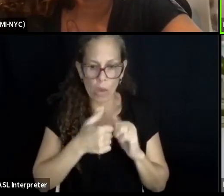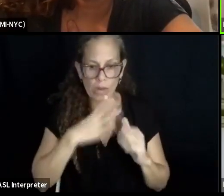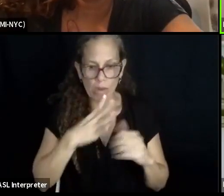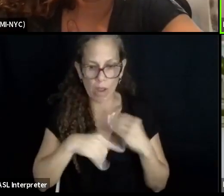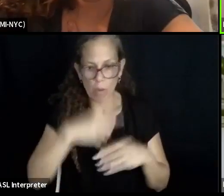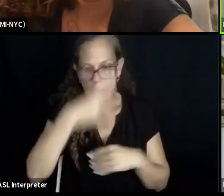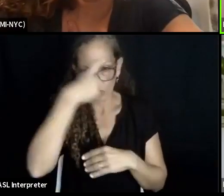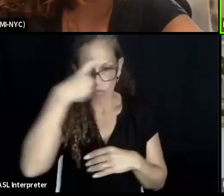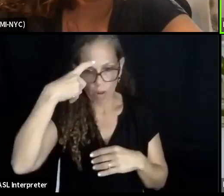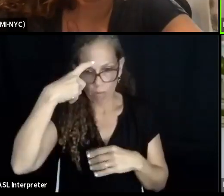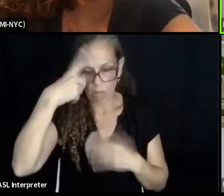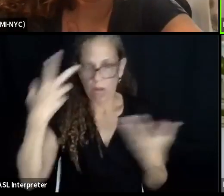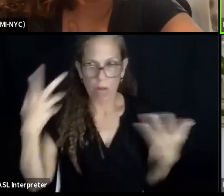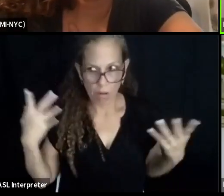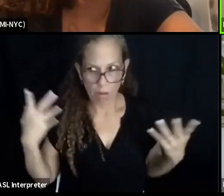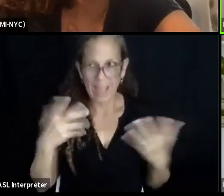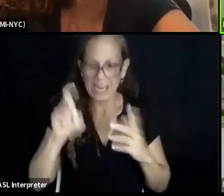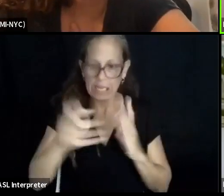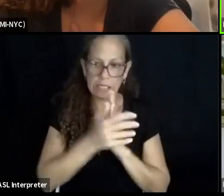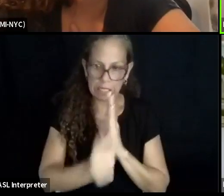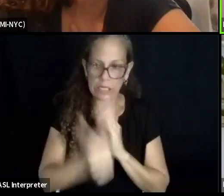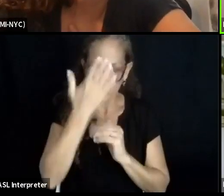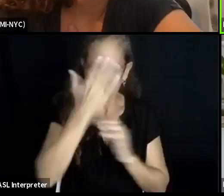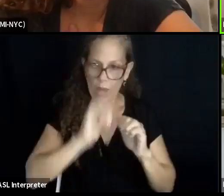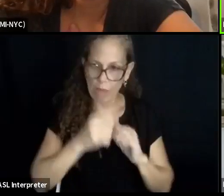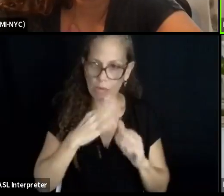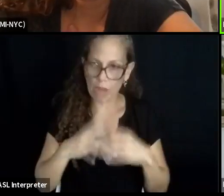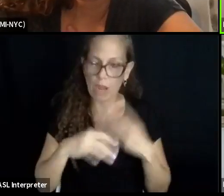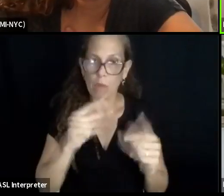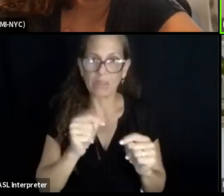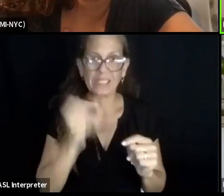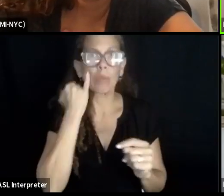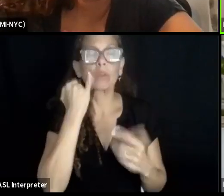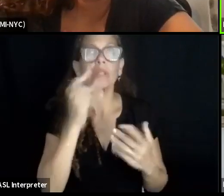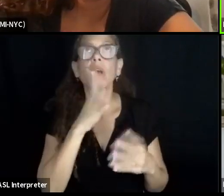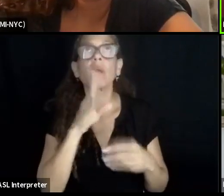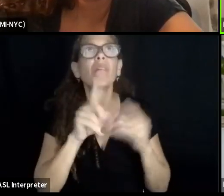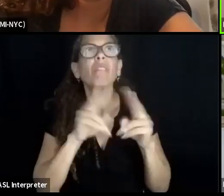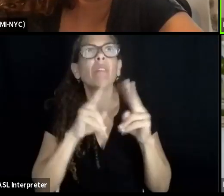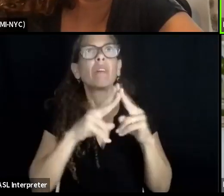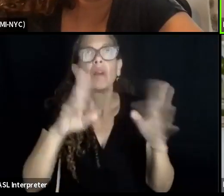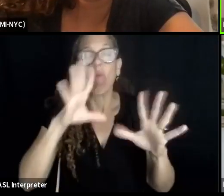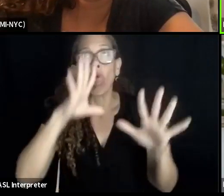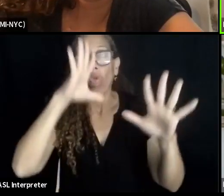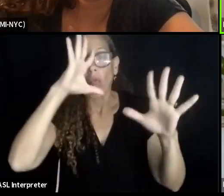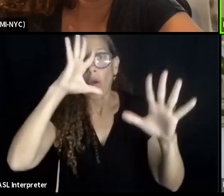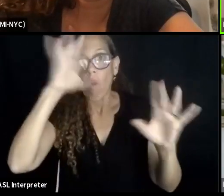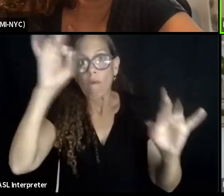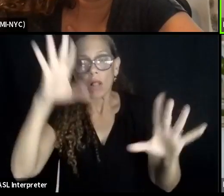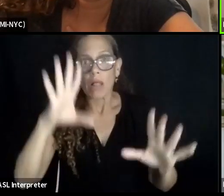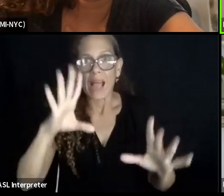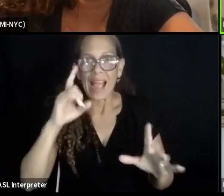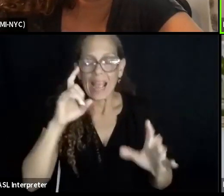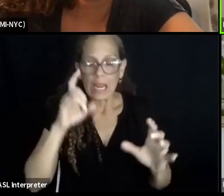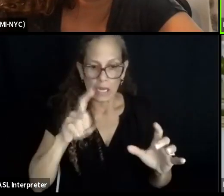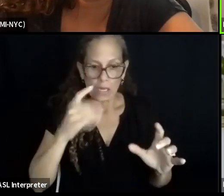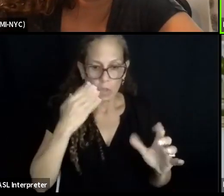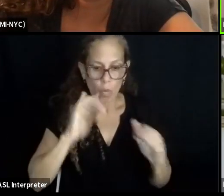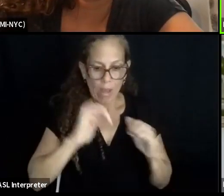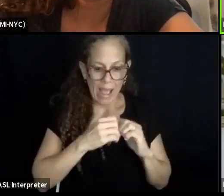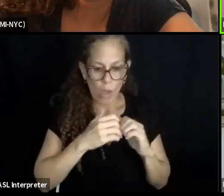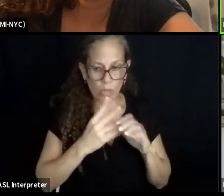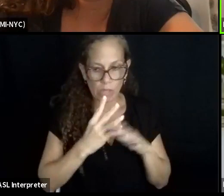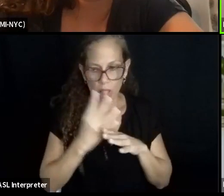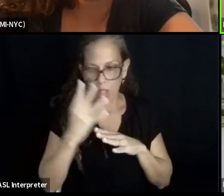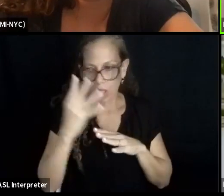was talking about something very difficult and traumatic with my therapist. I needed a way to leave that therapist's office and ground